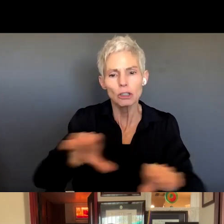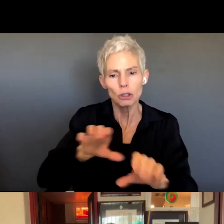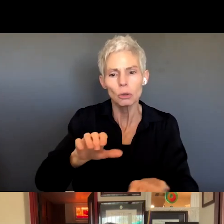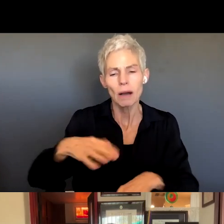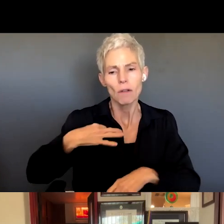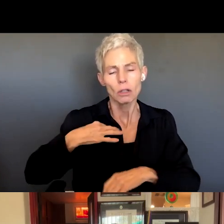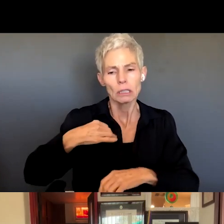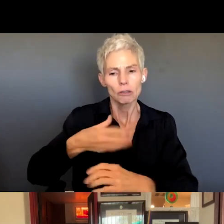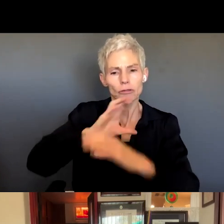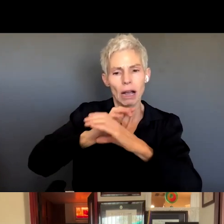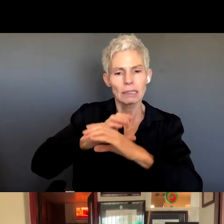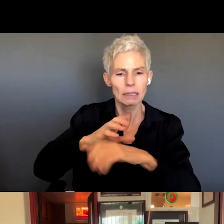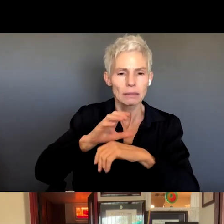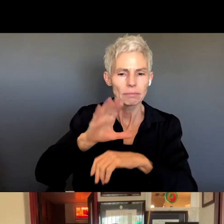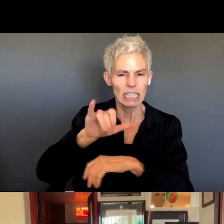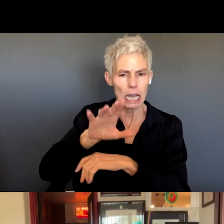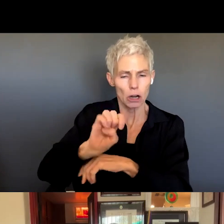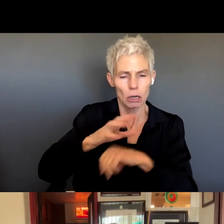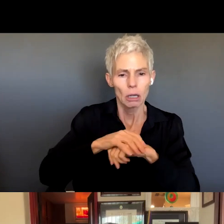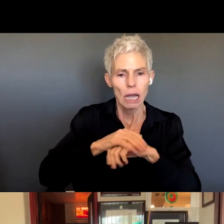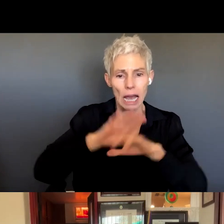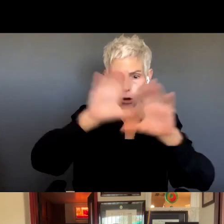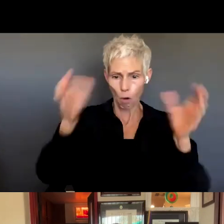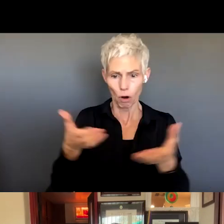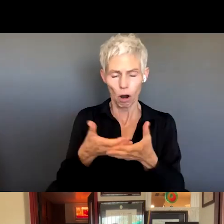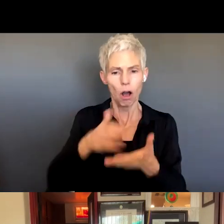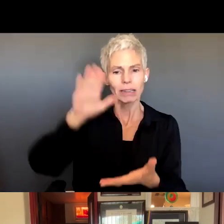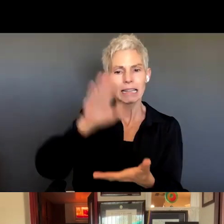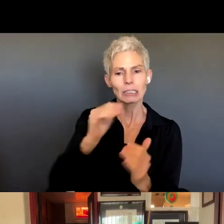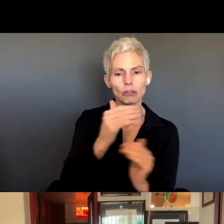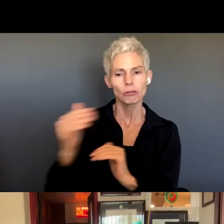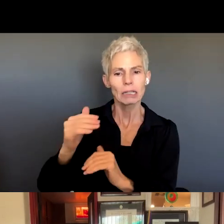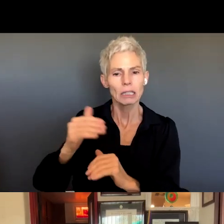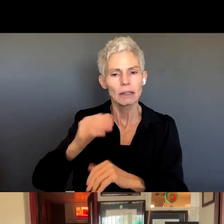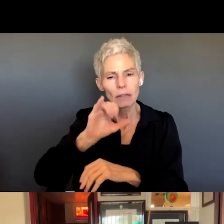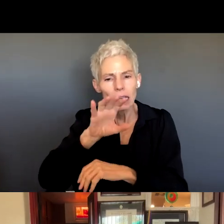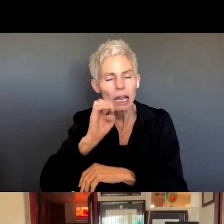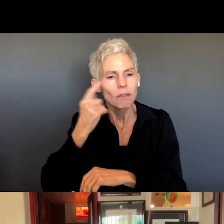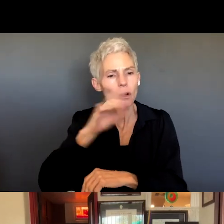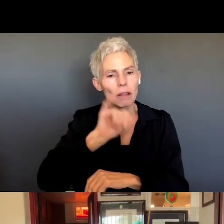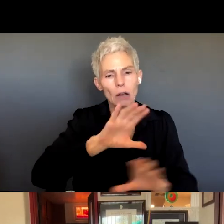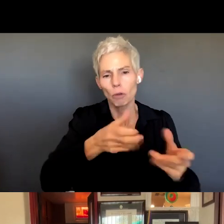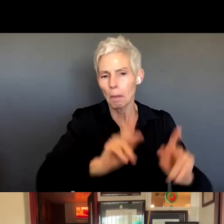you sort of look overall, then that actually has less restrictive care for that population.